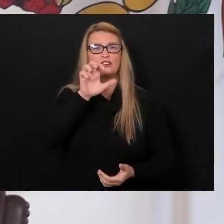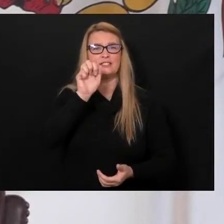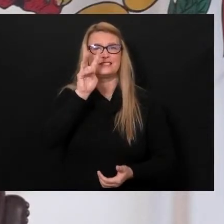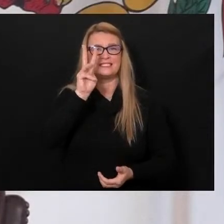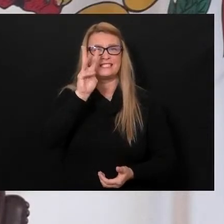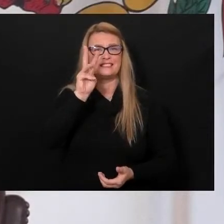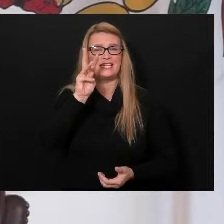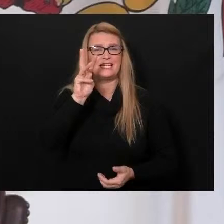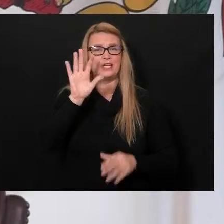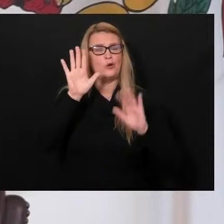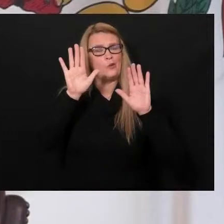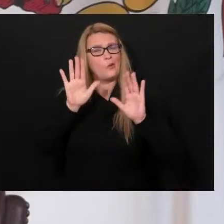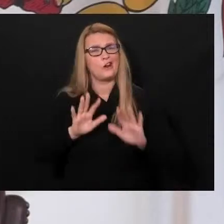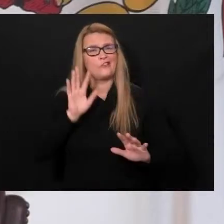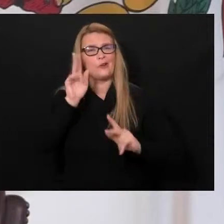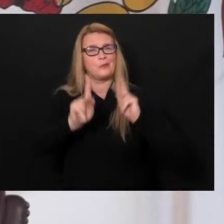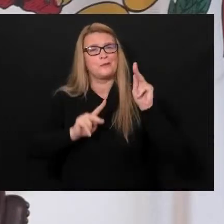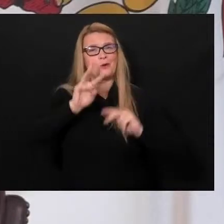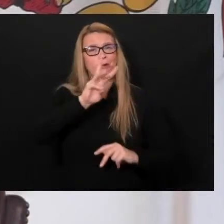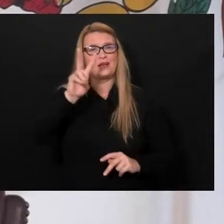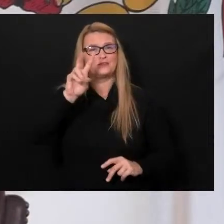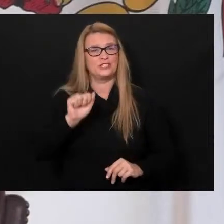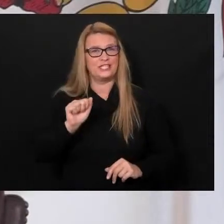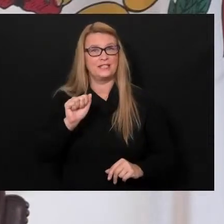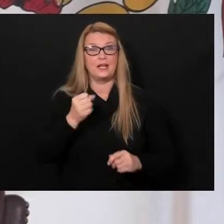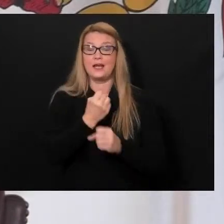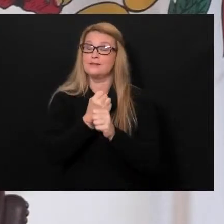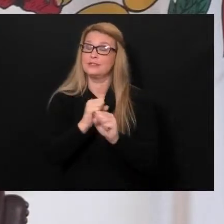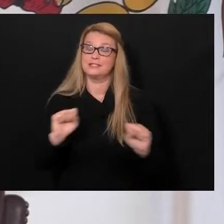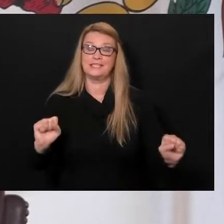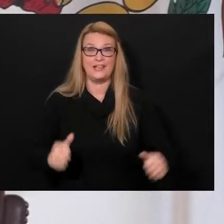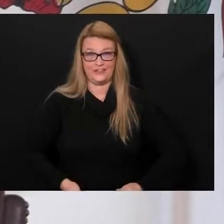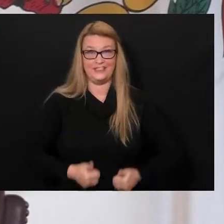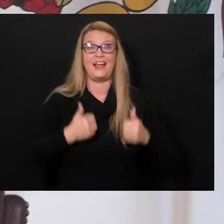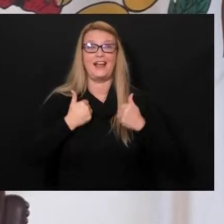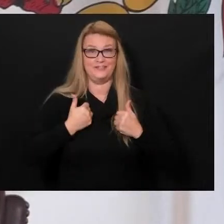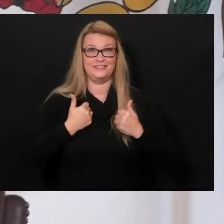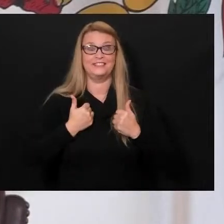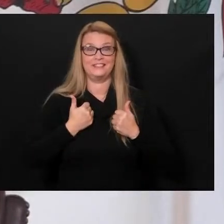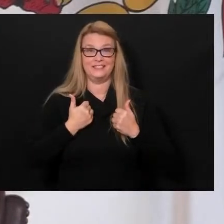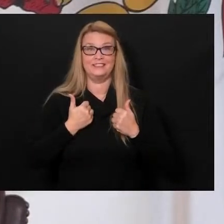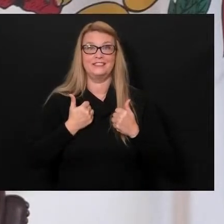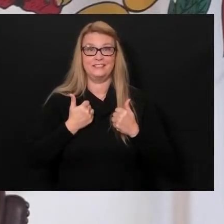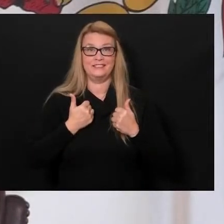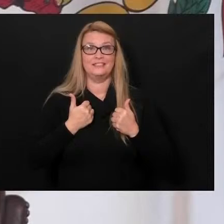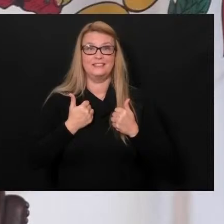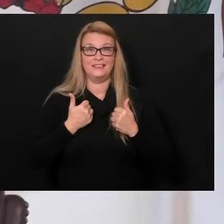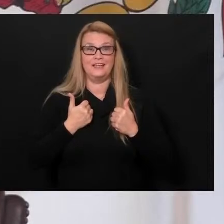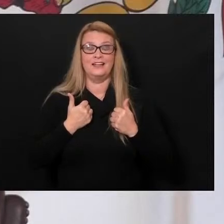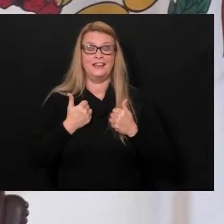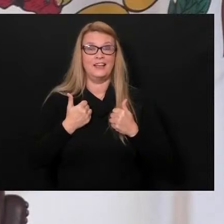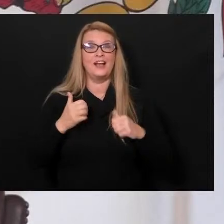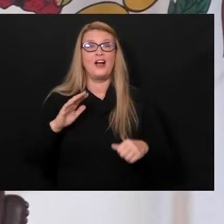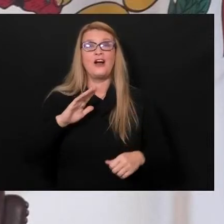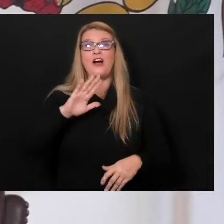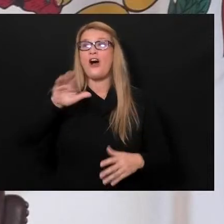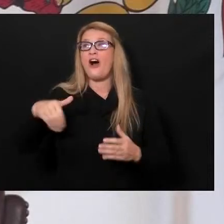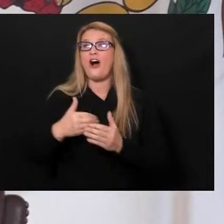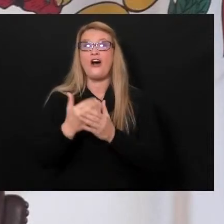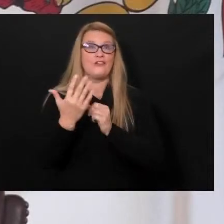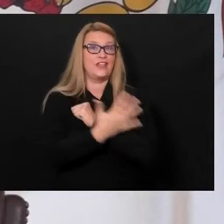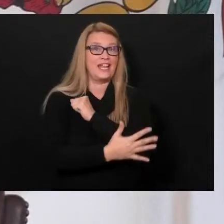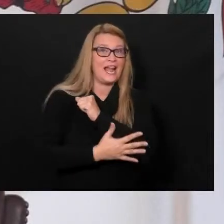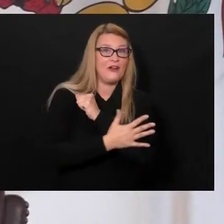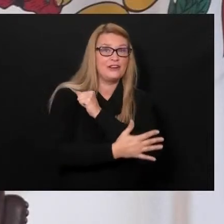206,616 of our great people in West Virginia, and we're saving lives in doing so. You know, all of our counties and